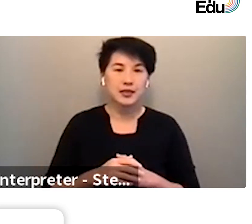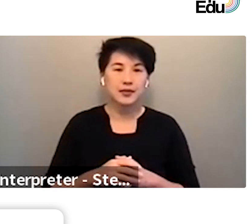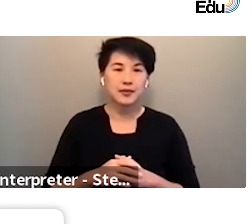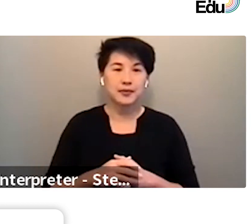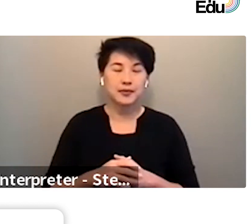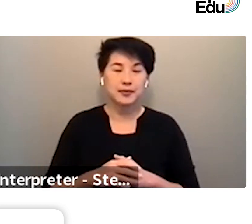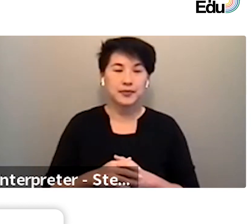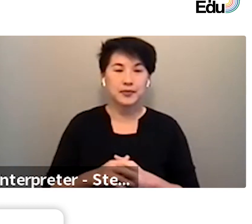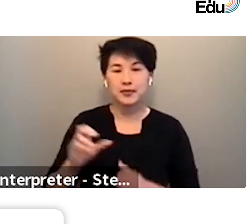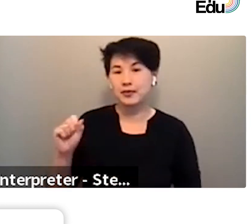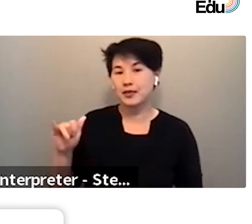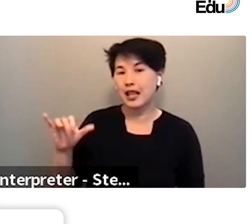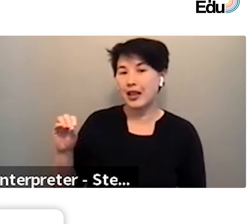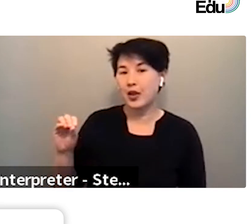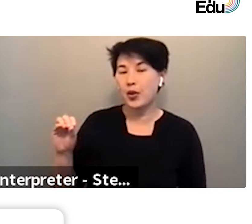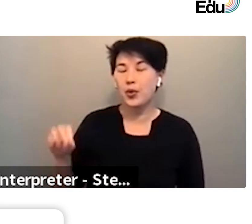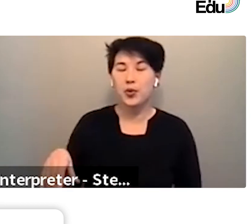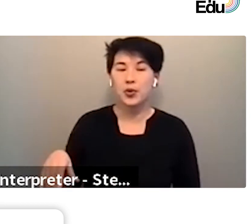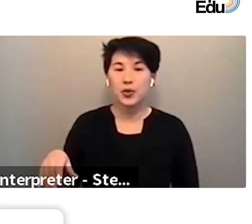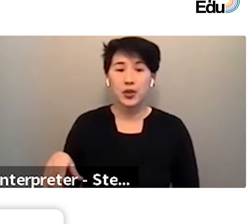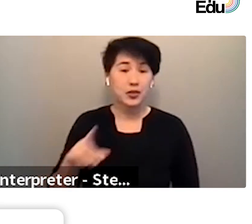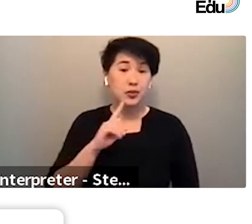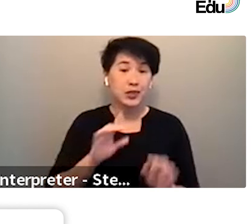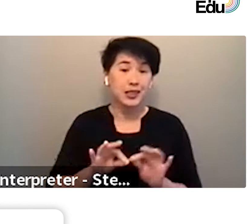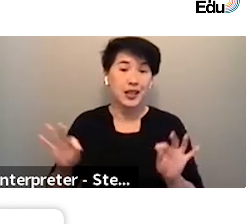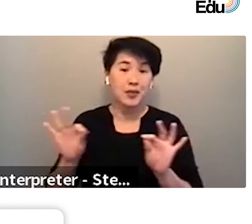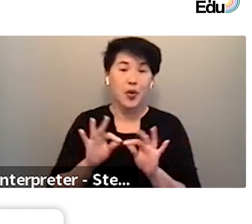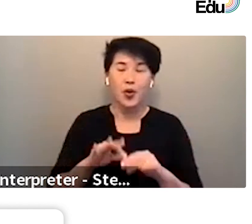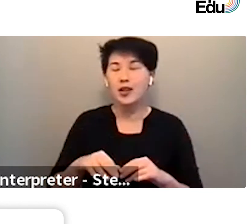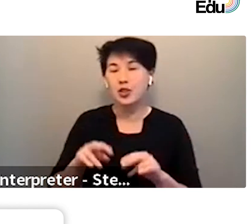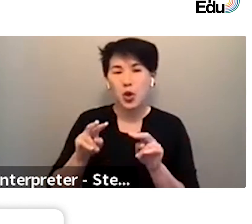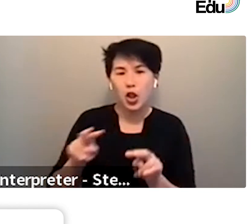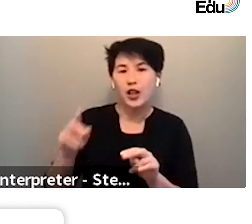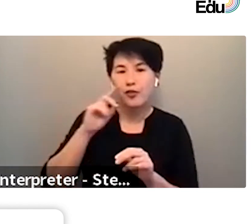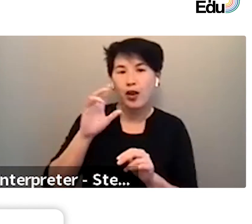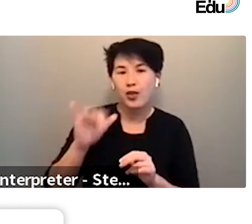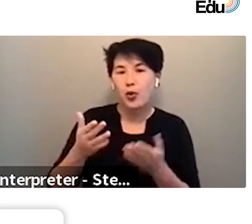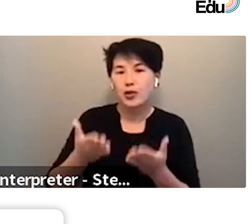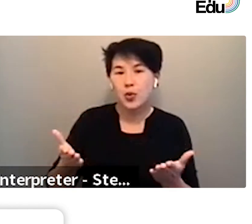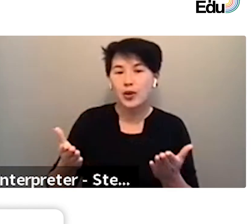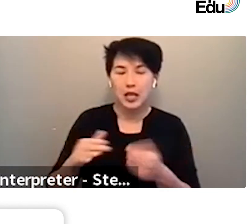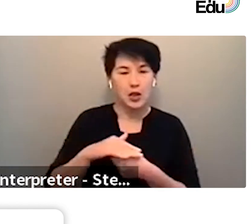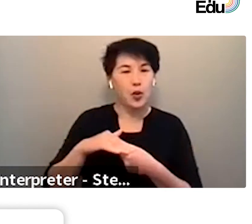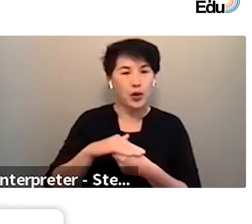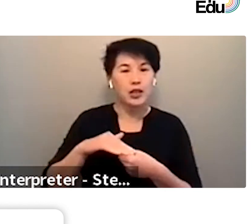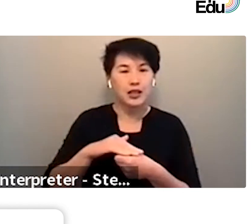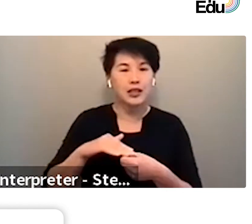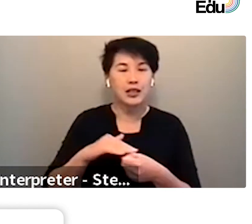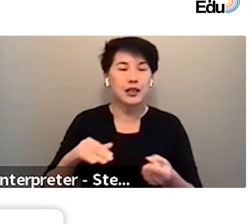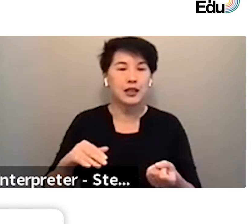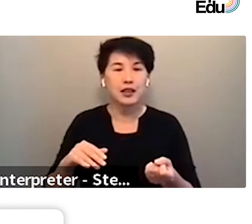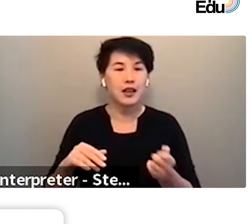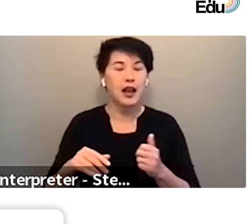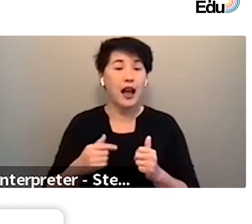Yeah, and I also found that it's really important to like look for these sources locally, because I ended up